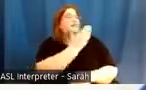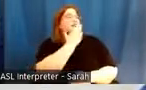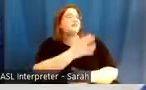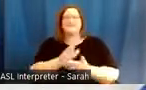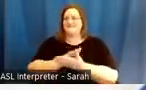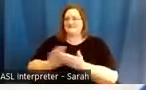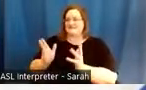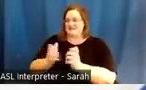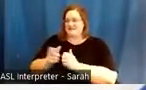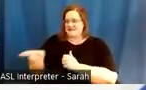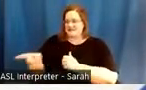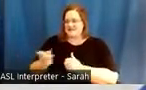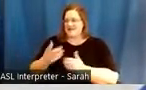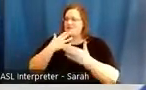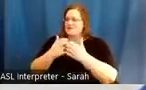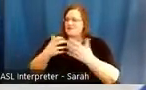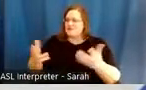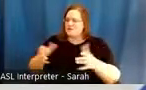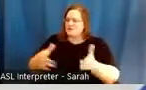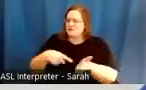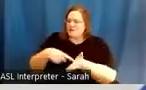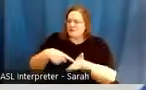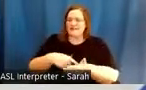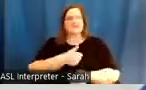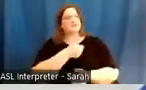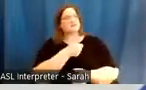you. Thank you so much for doing that.